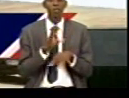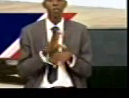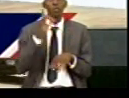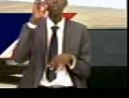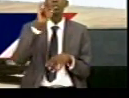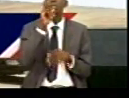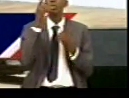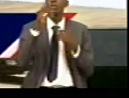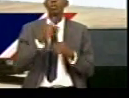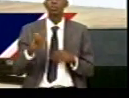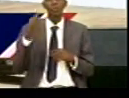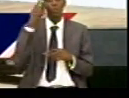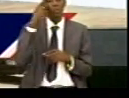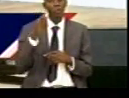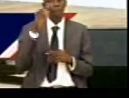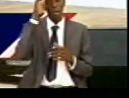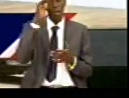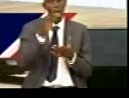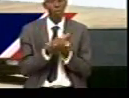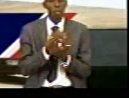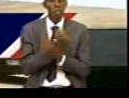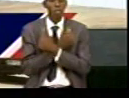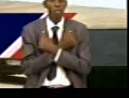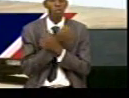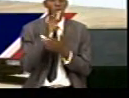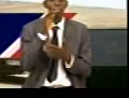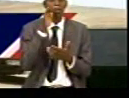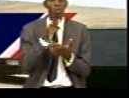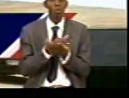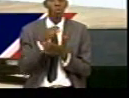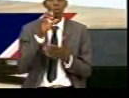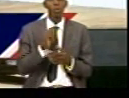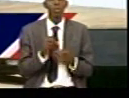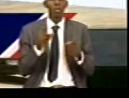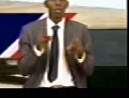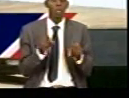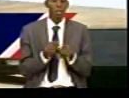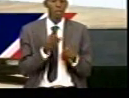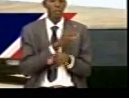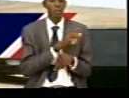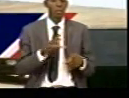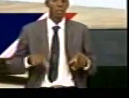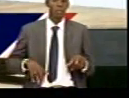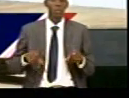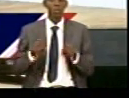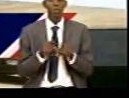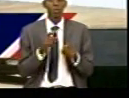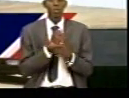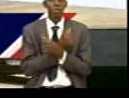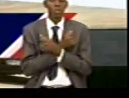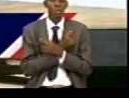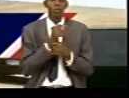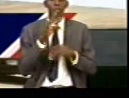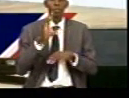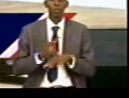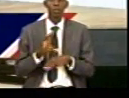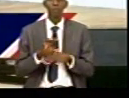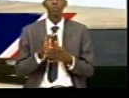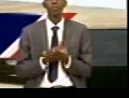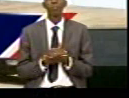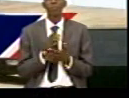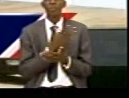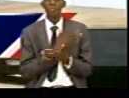for. Husbands, love your wives, even as Christ loved the church